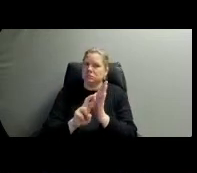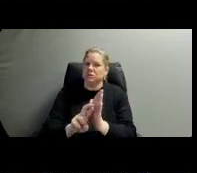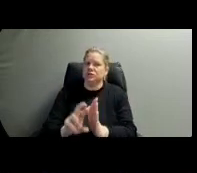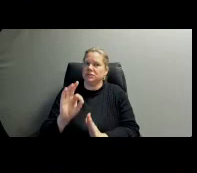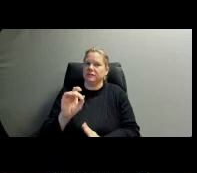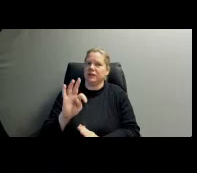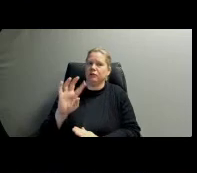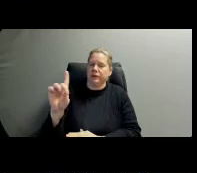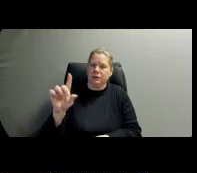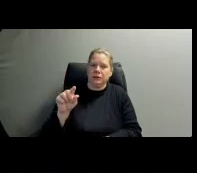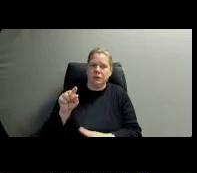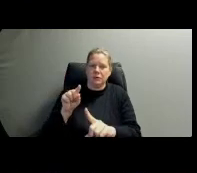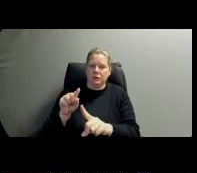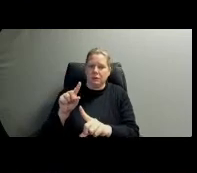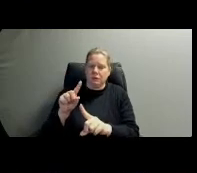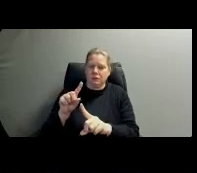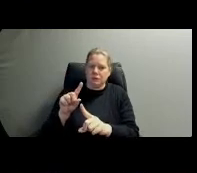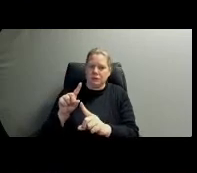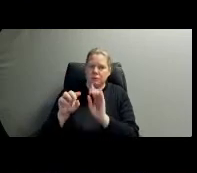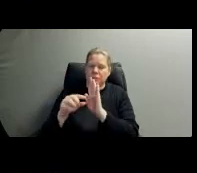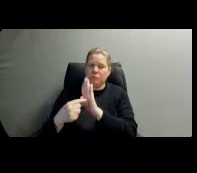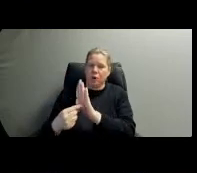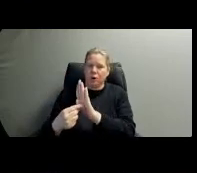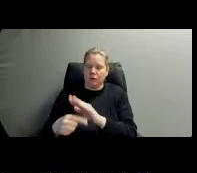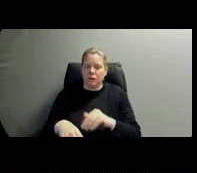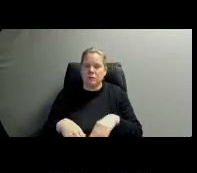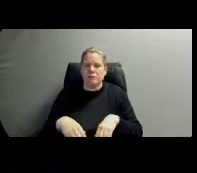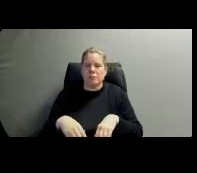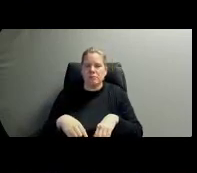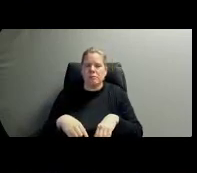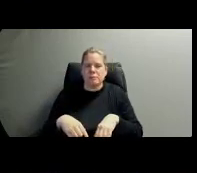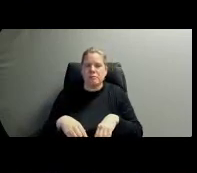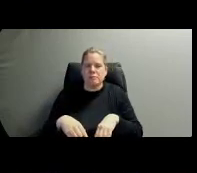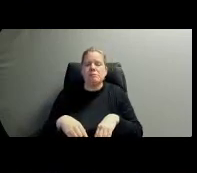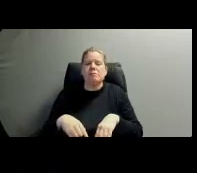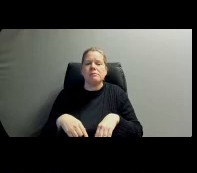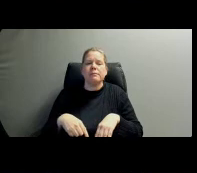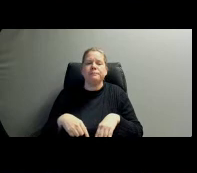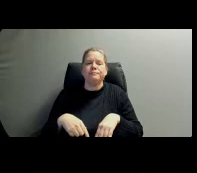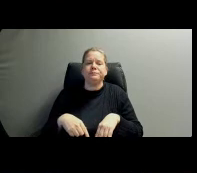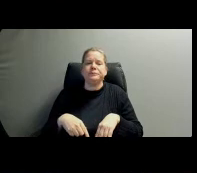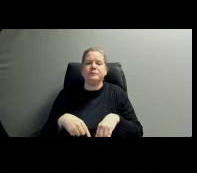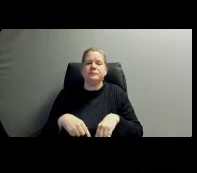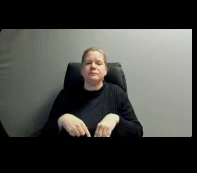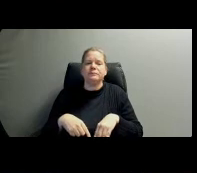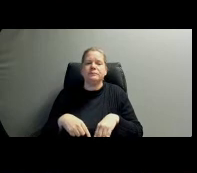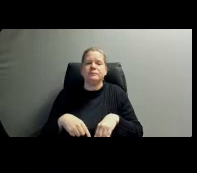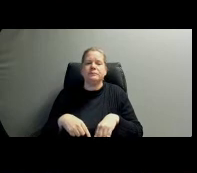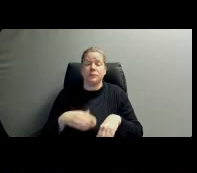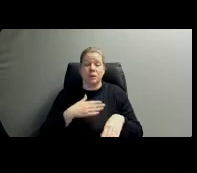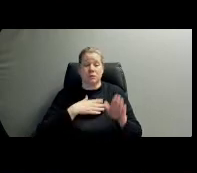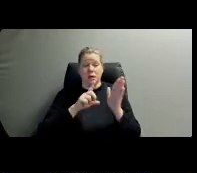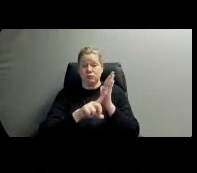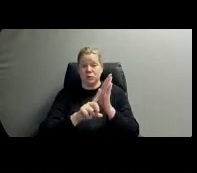and TensorFlow is one of the framework that can be used for building federated learning systems. So based on my research,